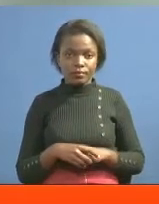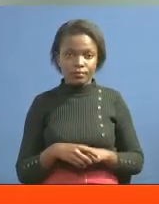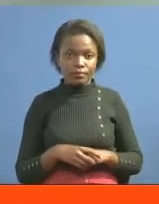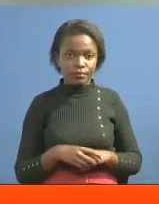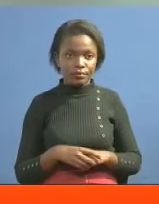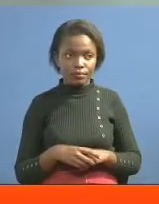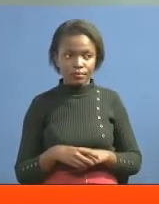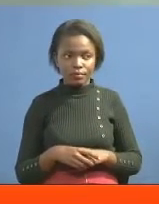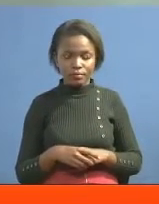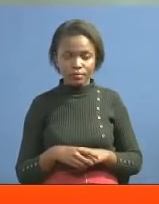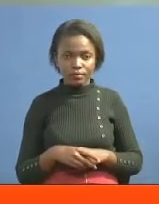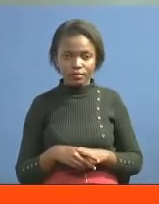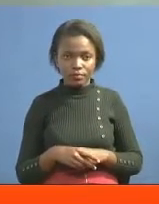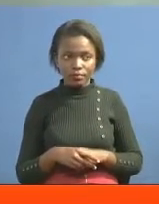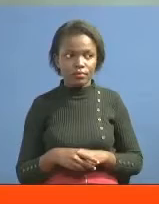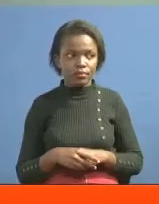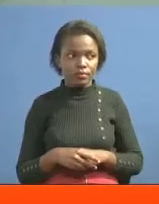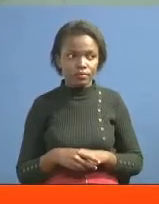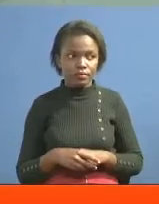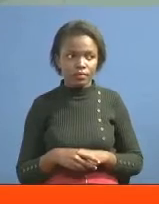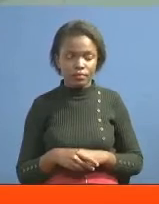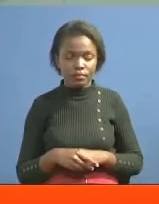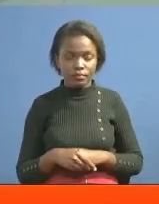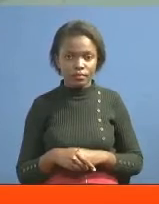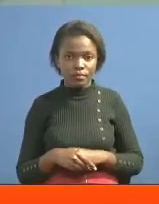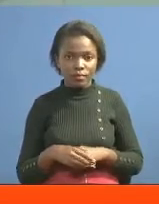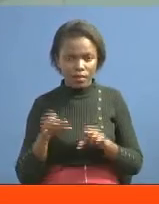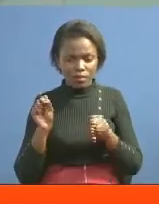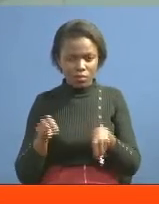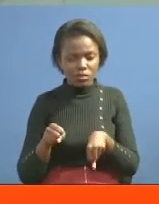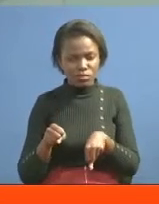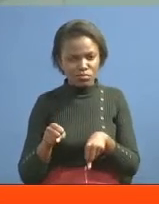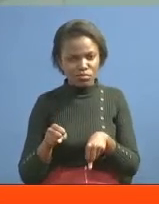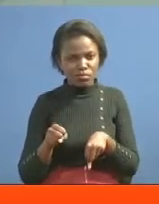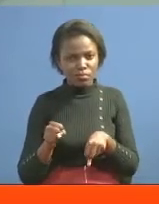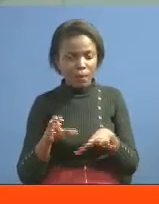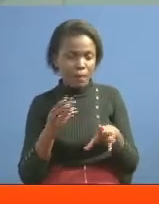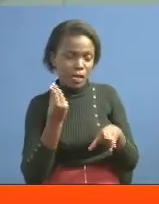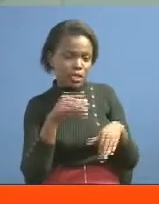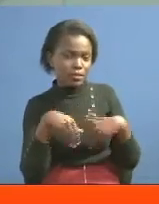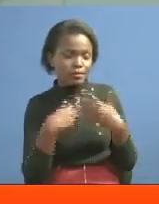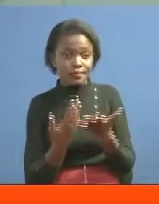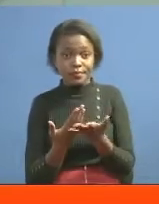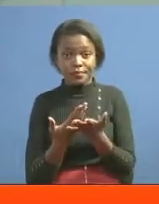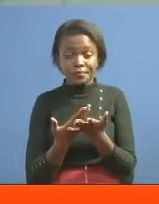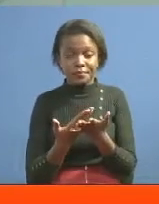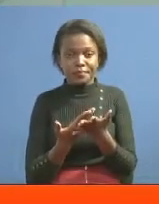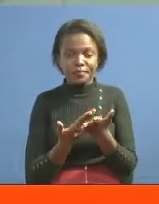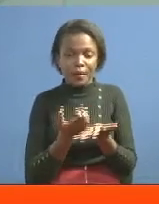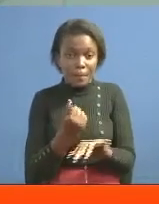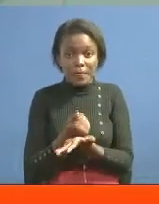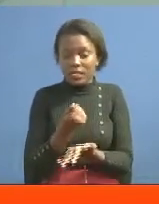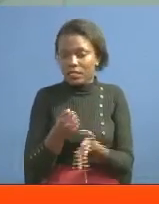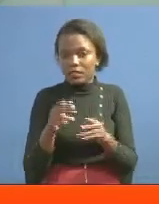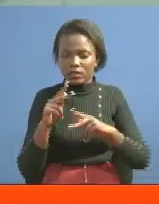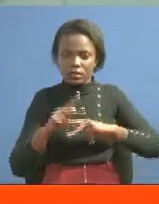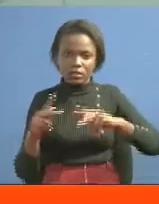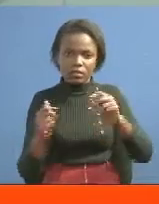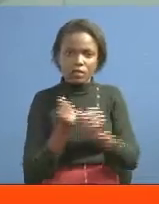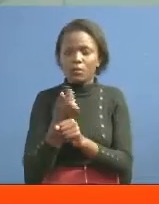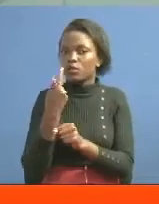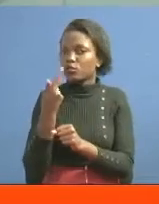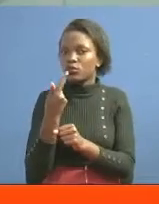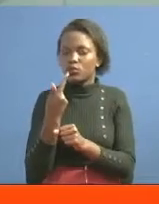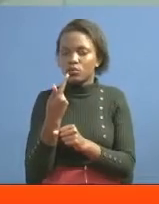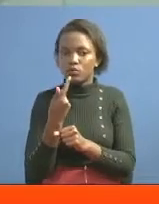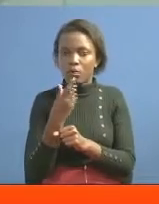50%. Imagine. And so it would be prudent to say, can we apply this money? Can we restructure, how our budgeting process is and make sure that this